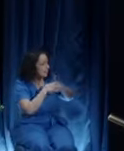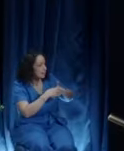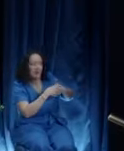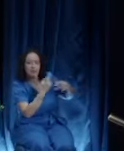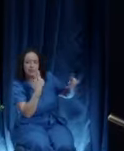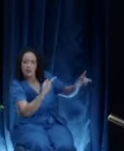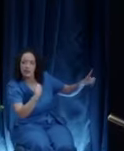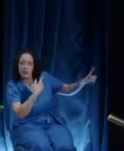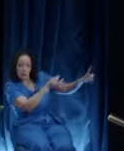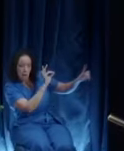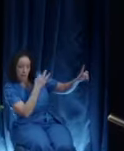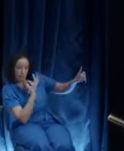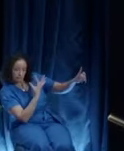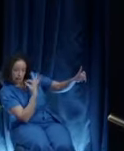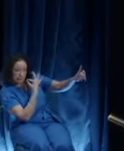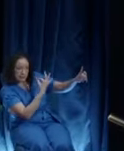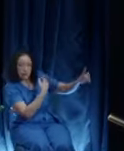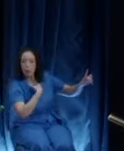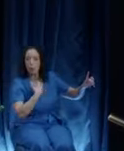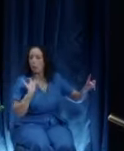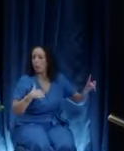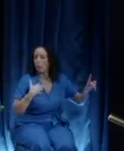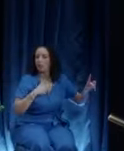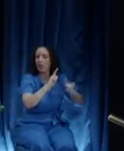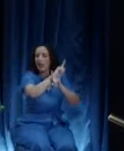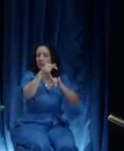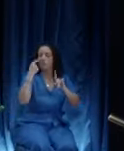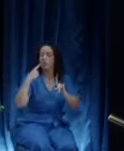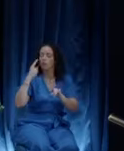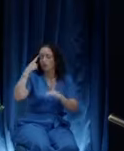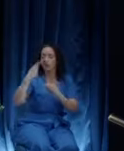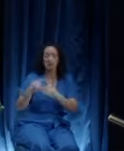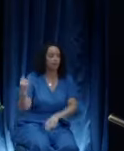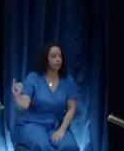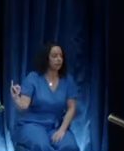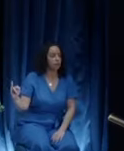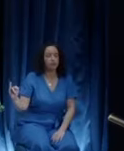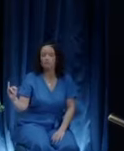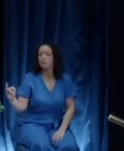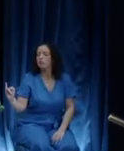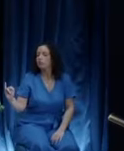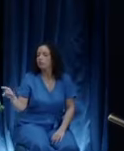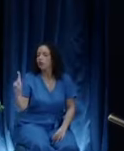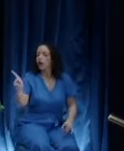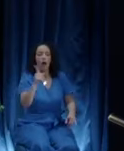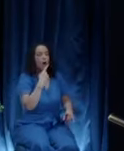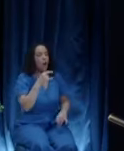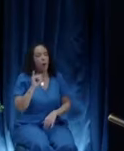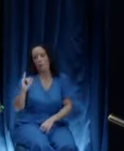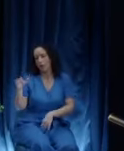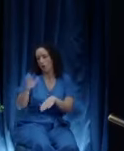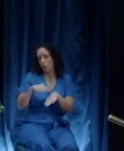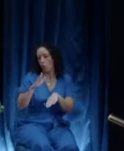then. And then she, later on, will turn this guy down, and they'll say, but she said, well, oh, bad